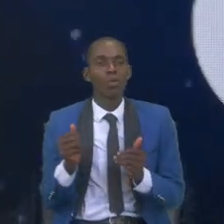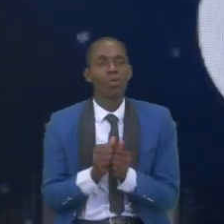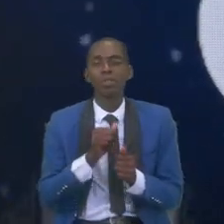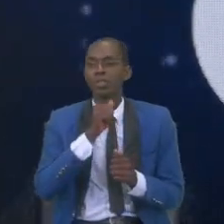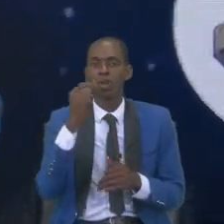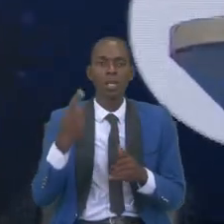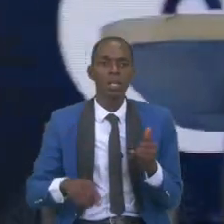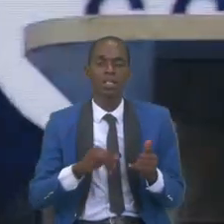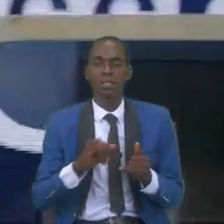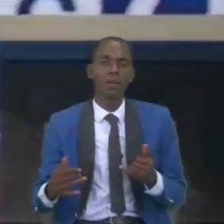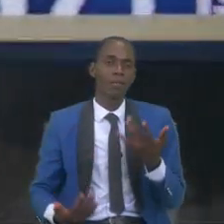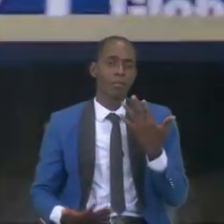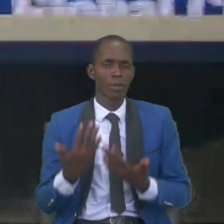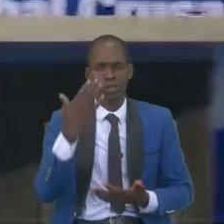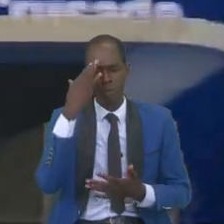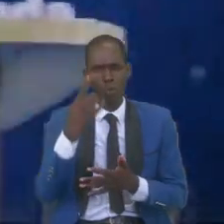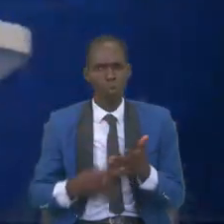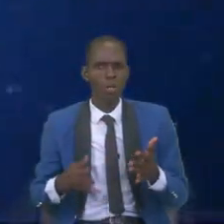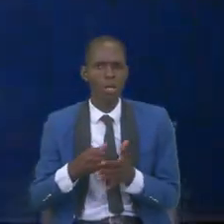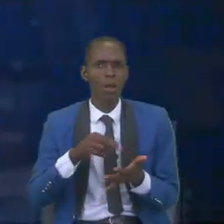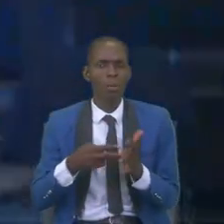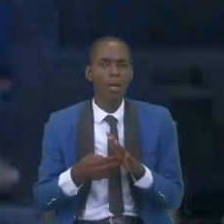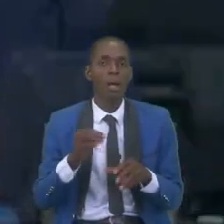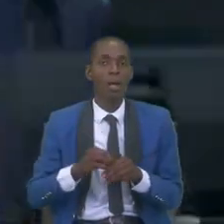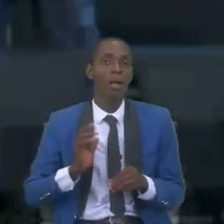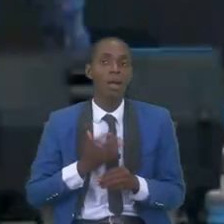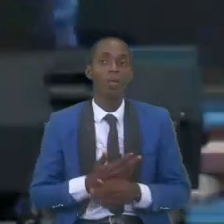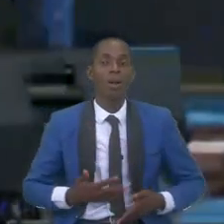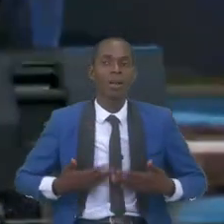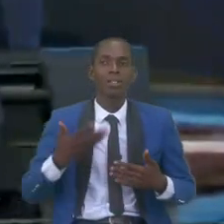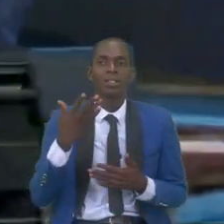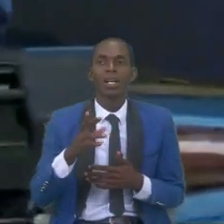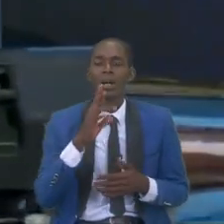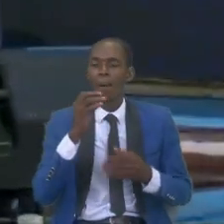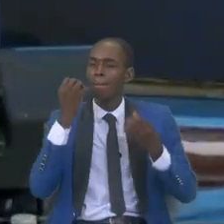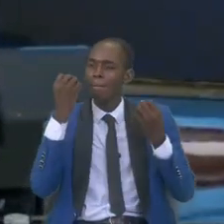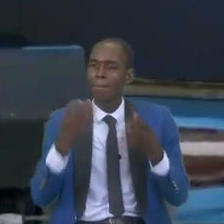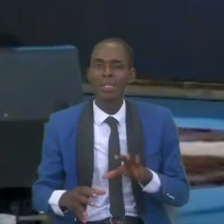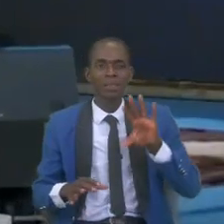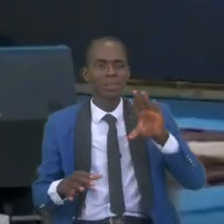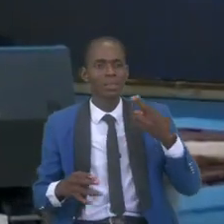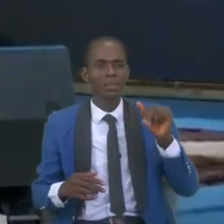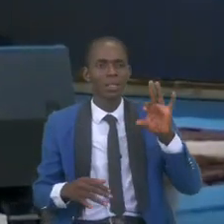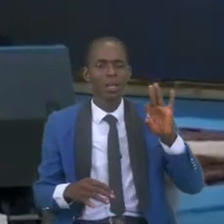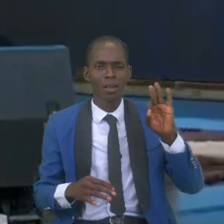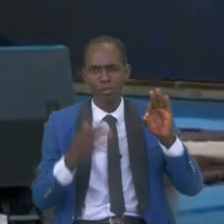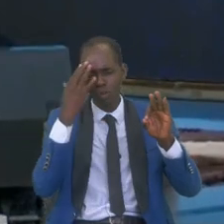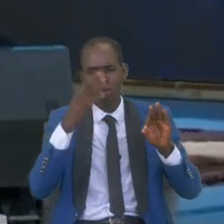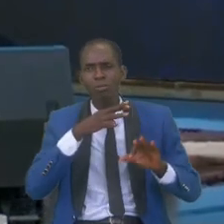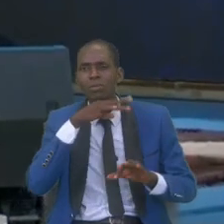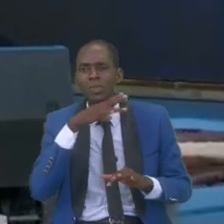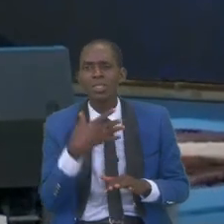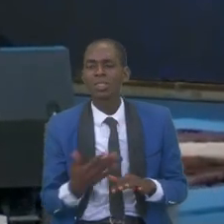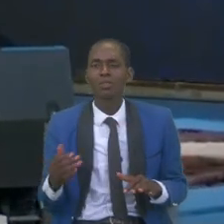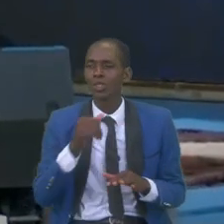fire. You know what that means in our lives? There is a lot of chaff. We have a little wheat, we have little fruit,